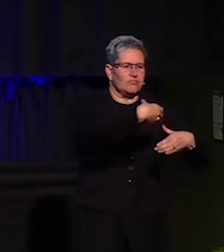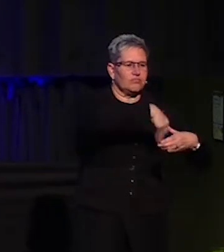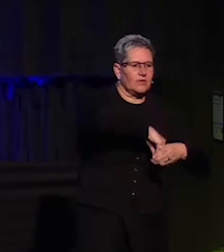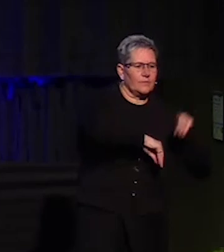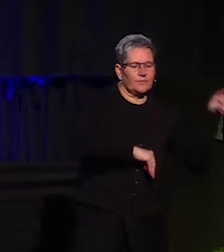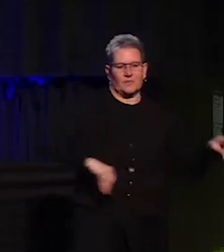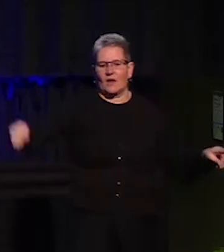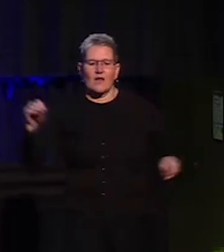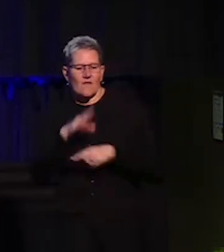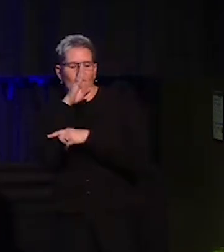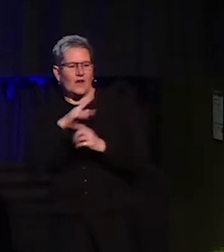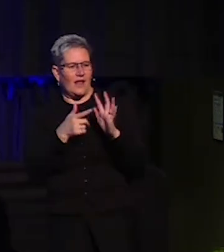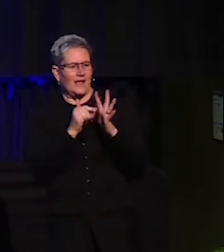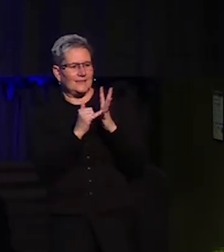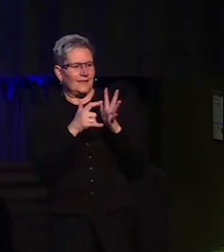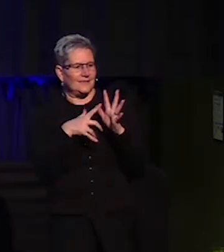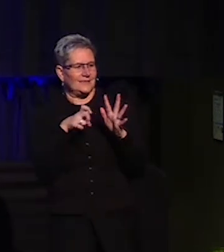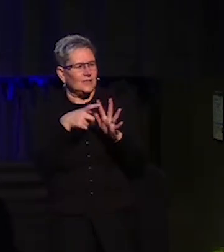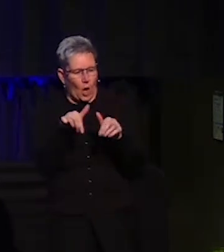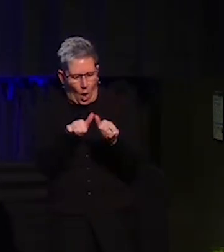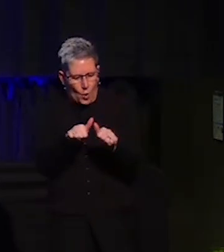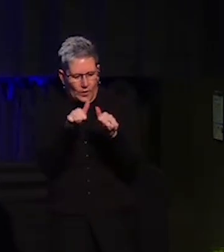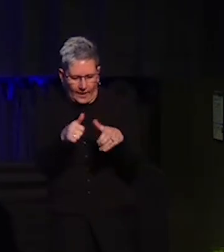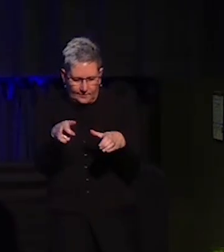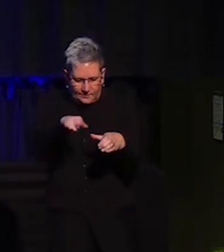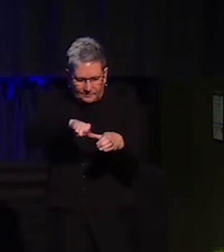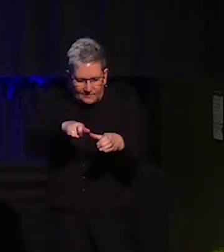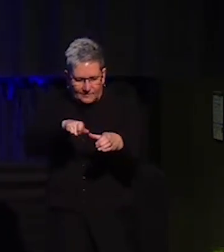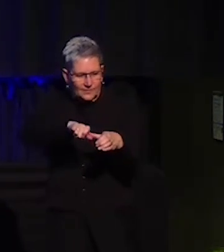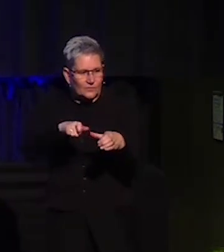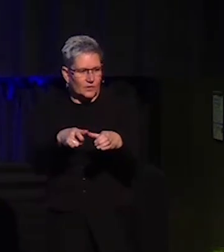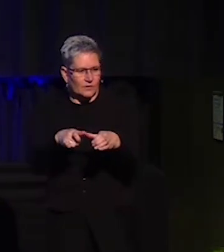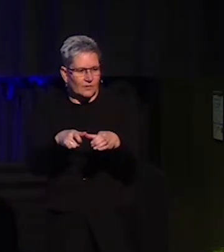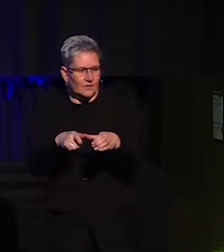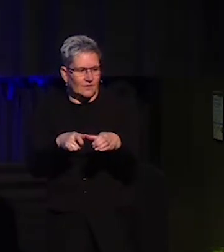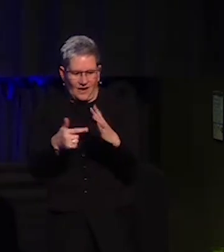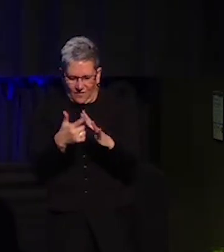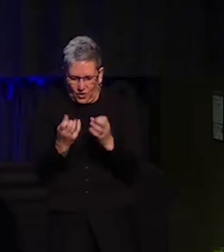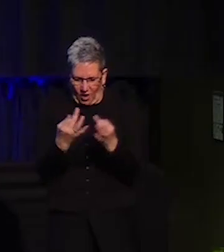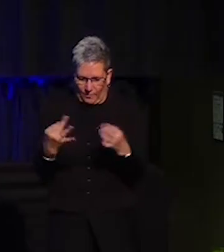essence bad because you've done something. Otherwise, you've just got milk and cream, maybe.